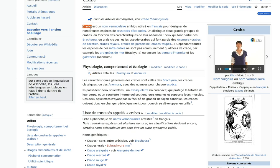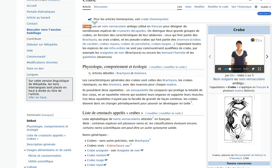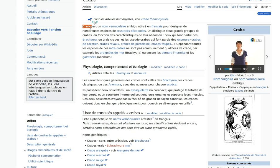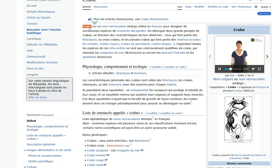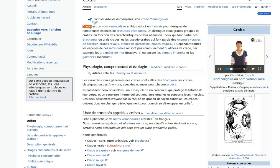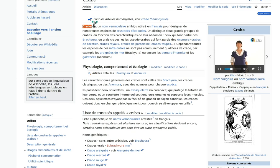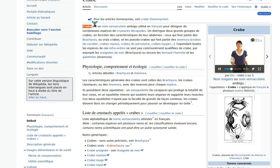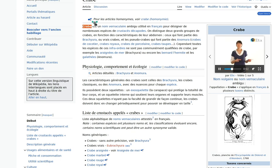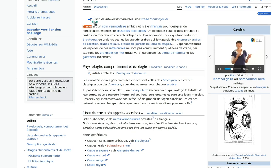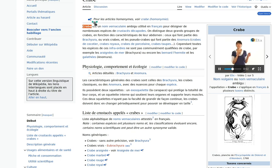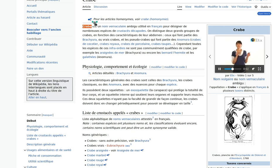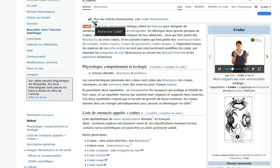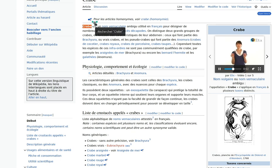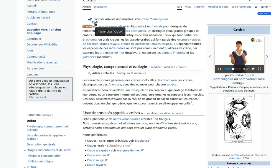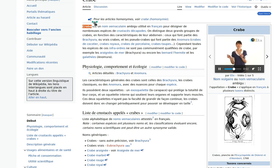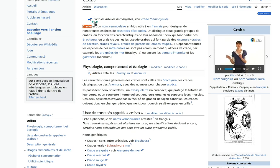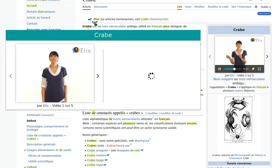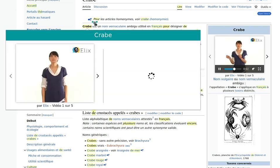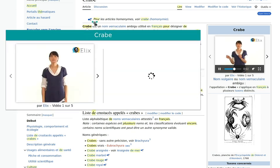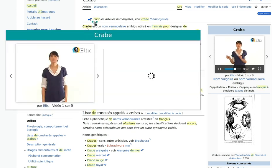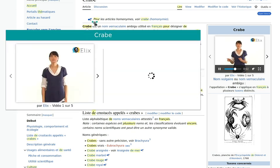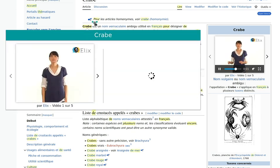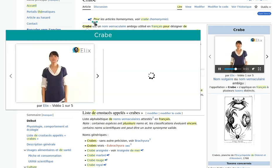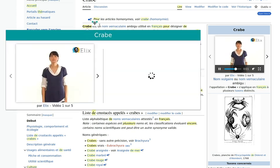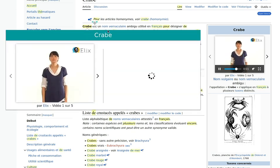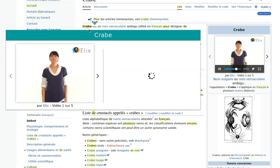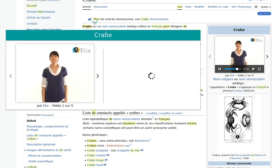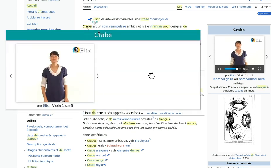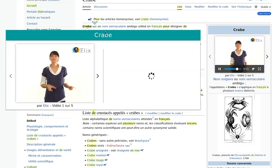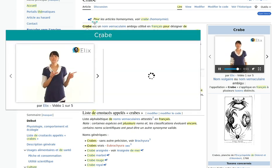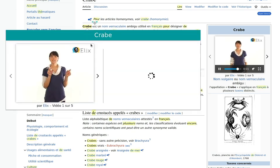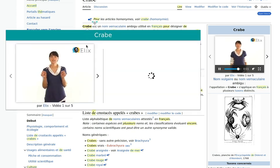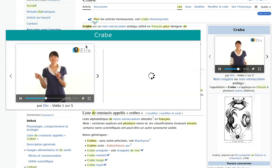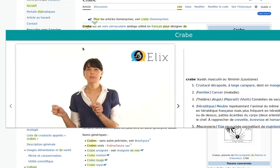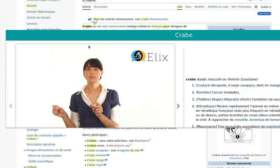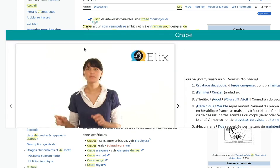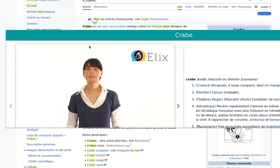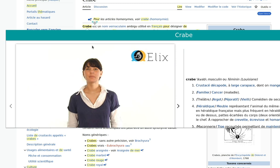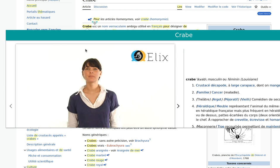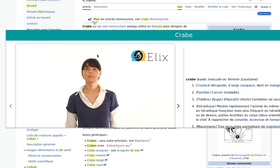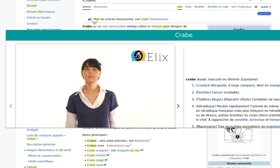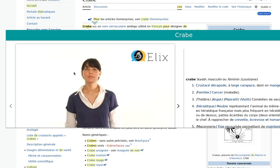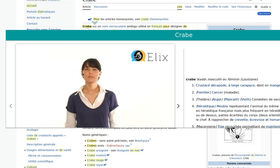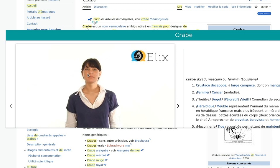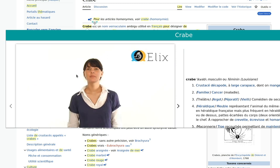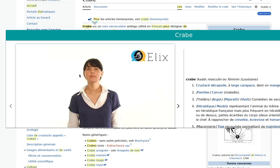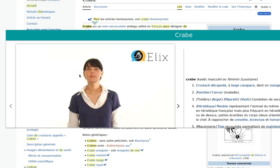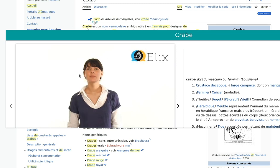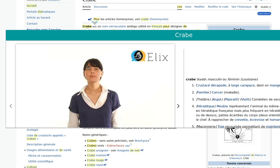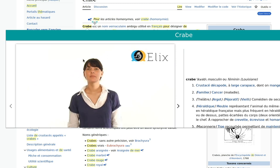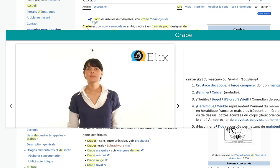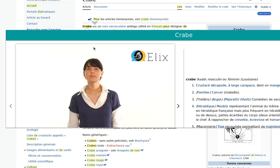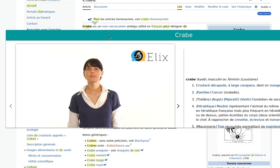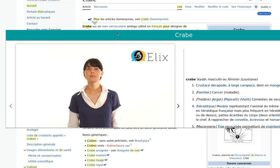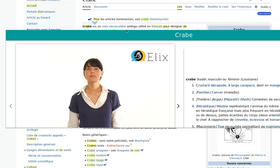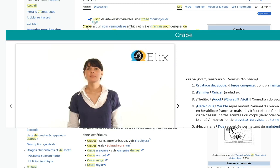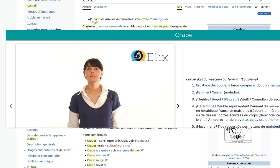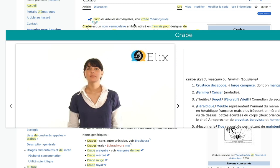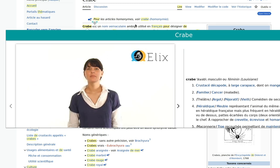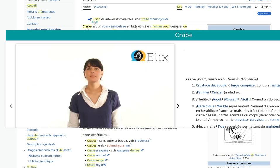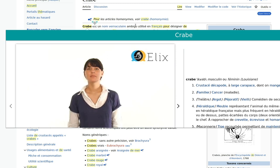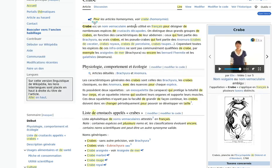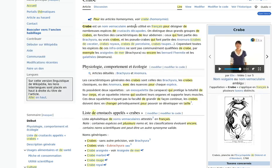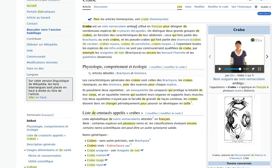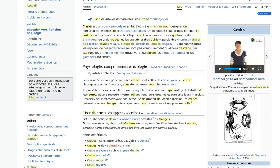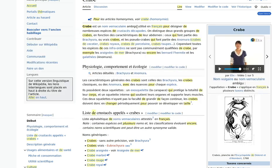you see I double click this word, I click here, and I have the translation from French to sign language. Okay.